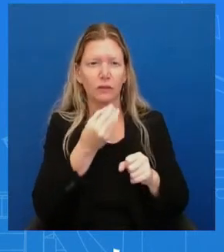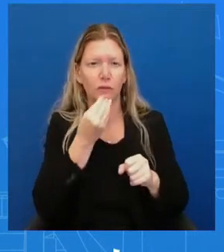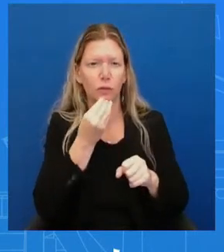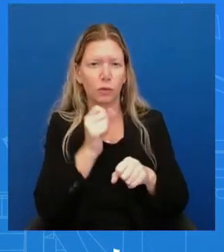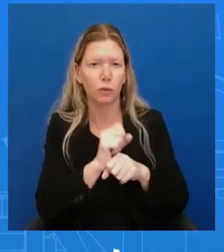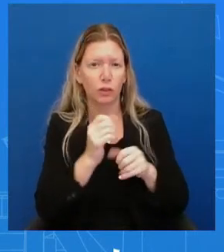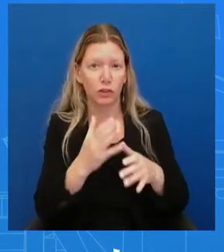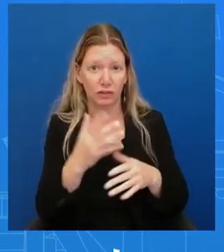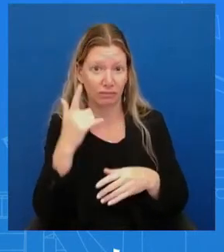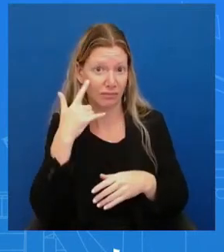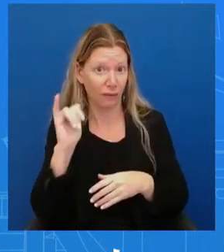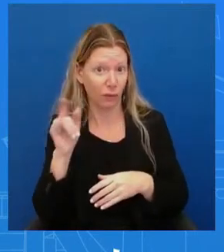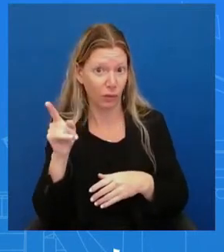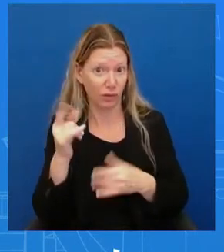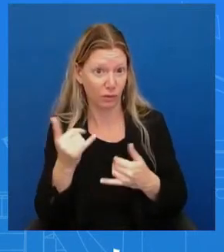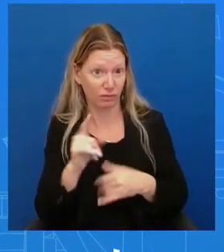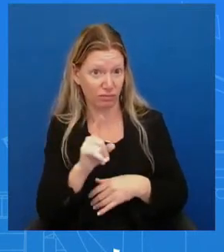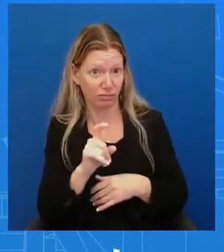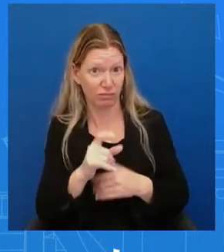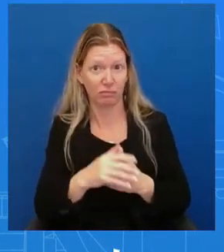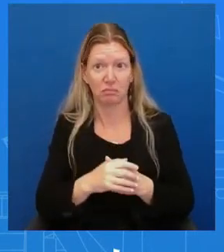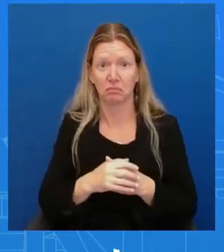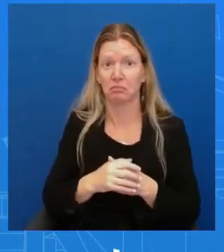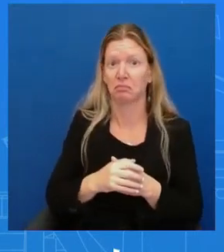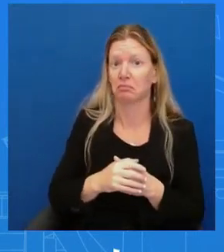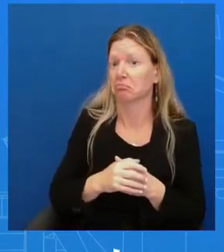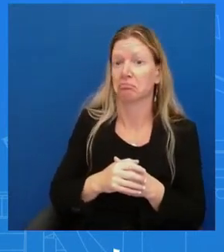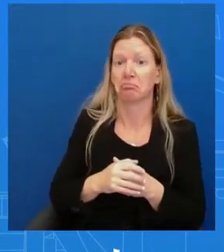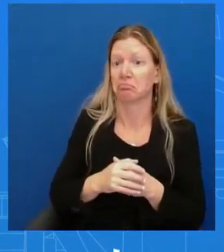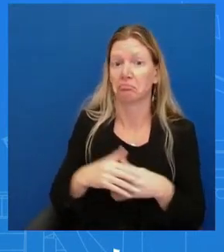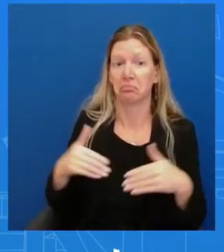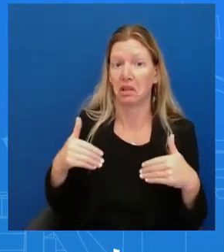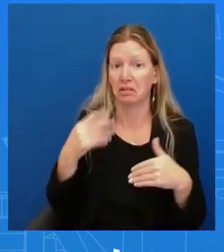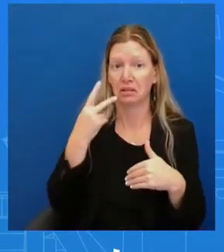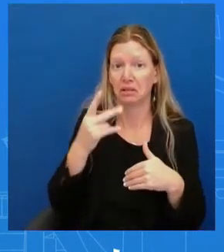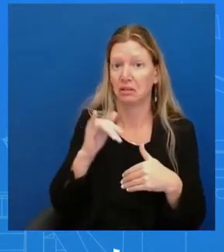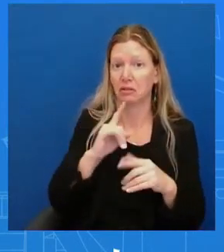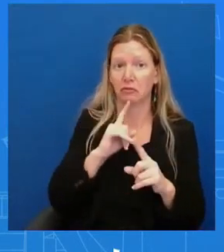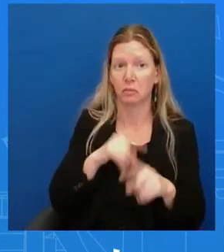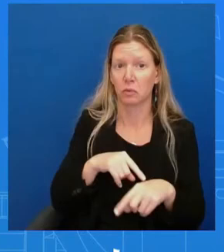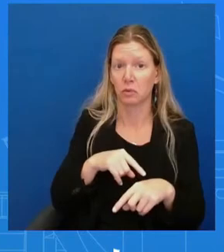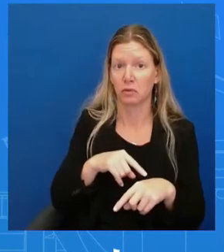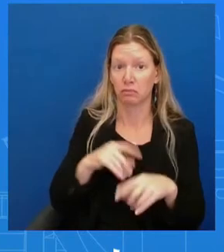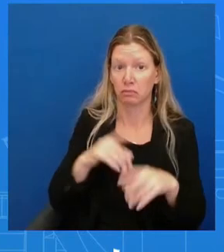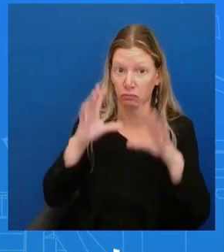reporting. Obviously, the president believes that every worker should be paid.